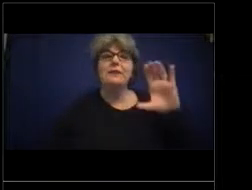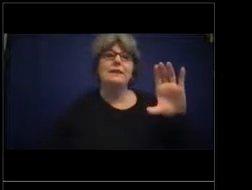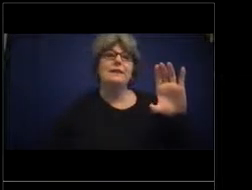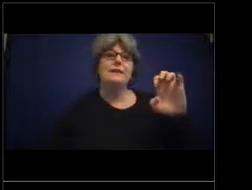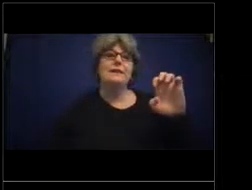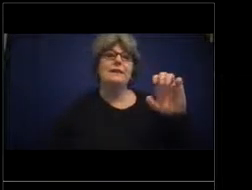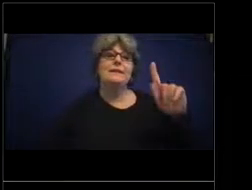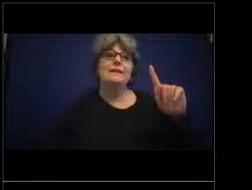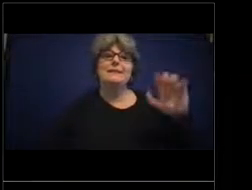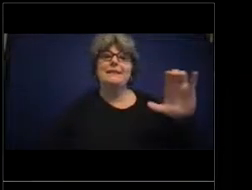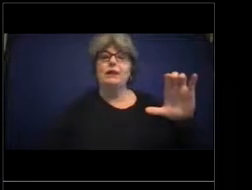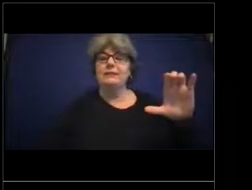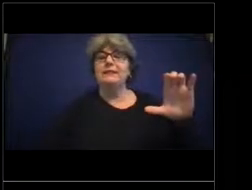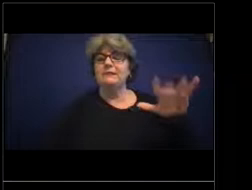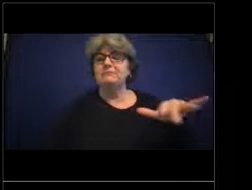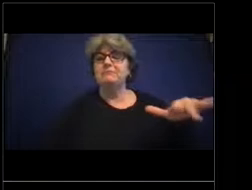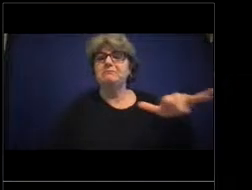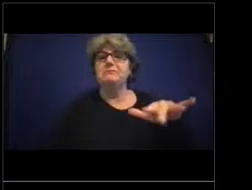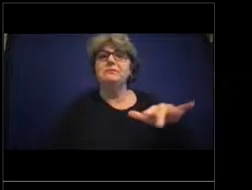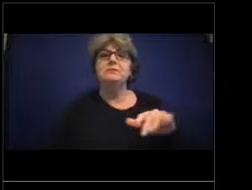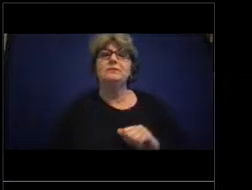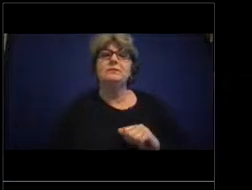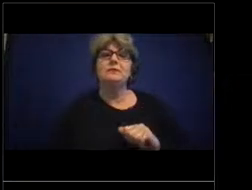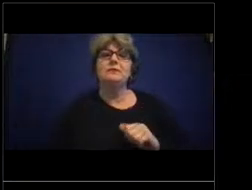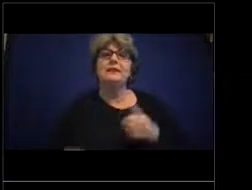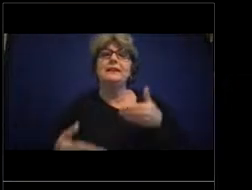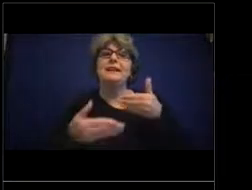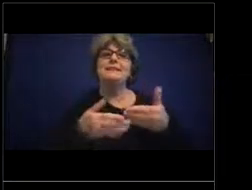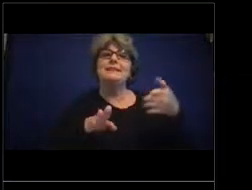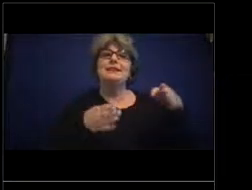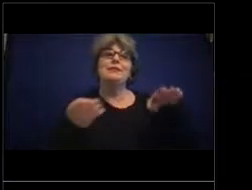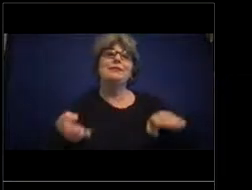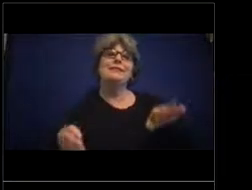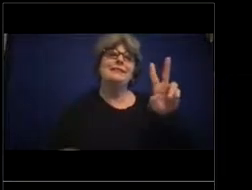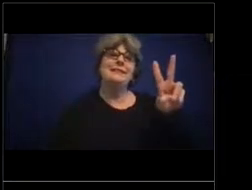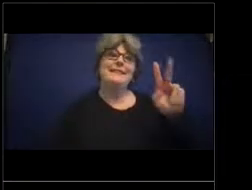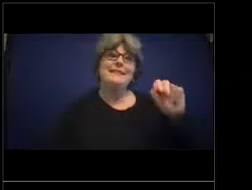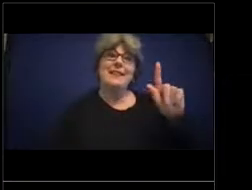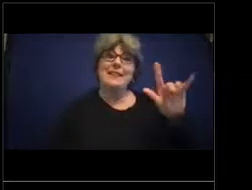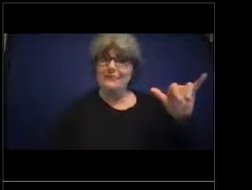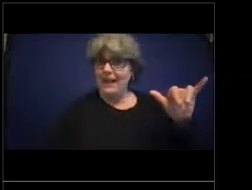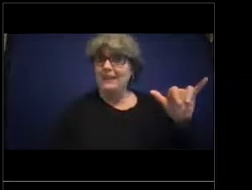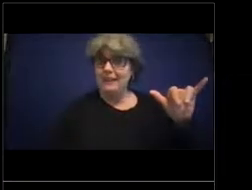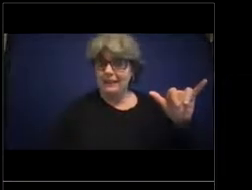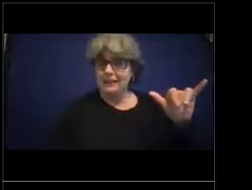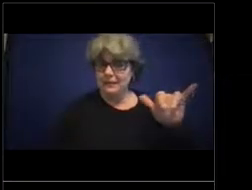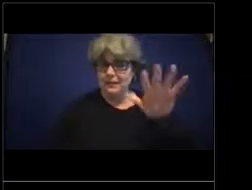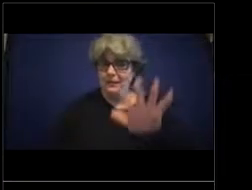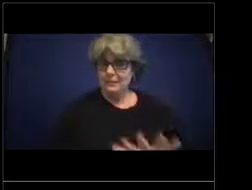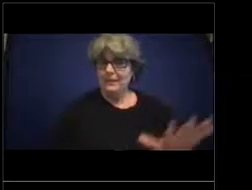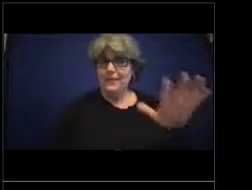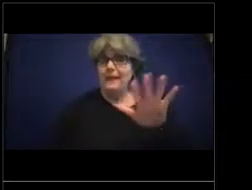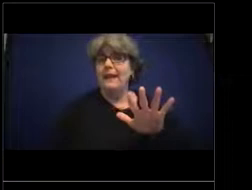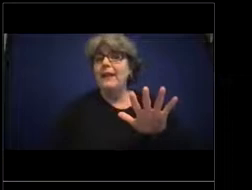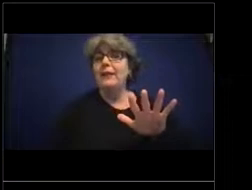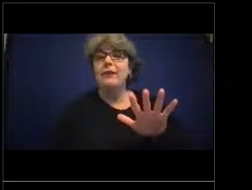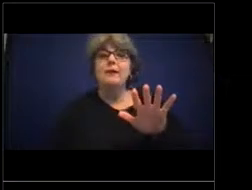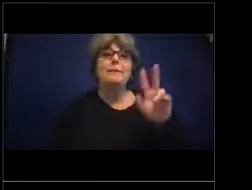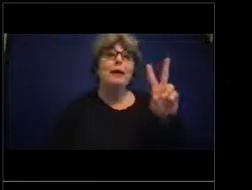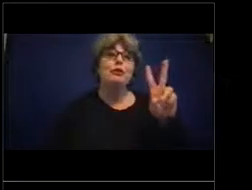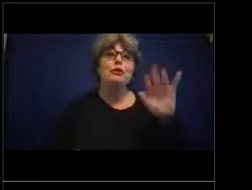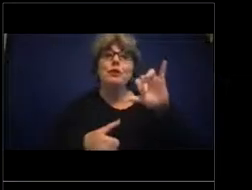not the driest. I believe the driest would probably be Death Valley. But yeah, like Andy mentioned, this area usually sees about 2 inches